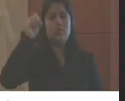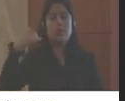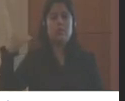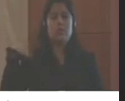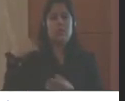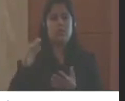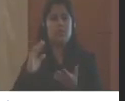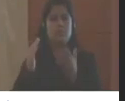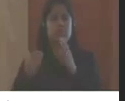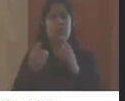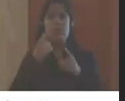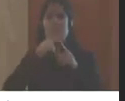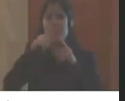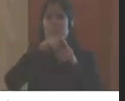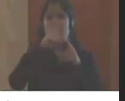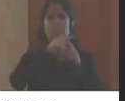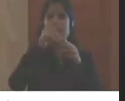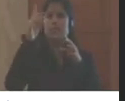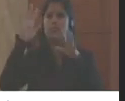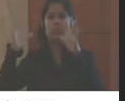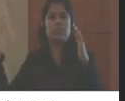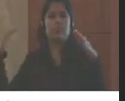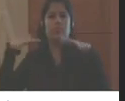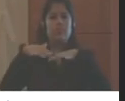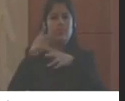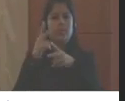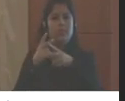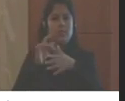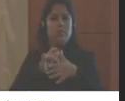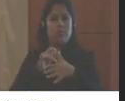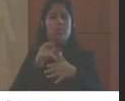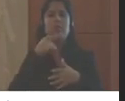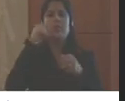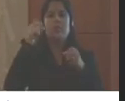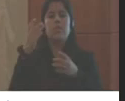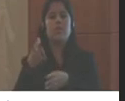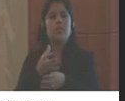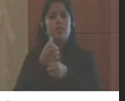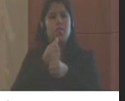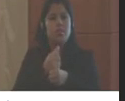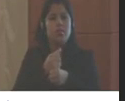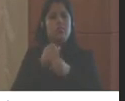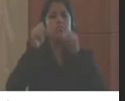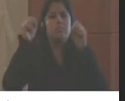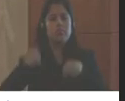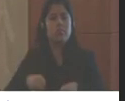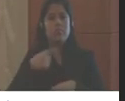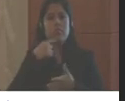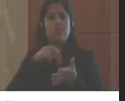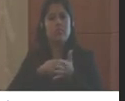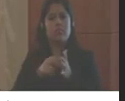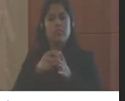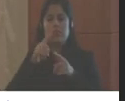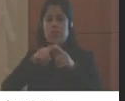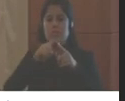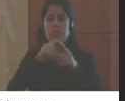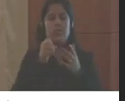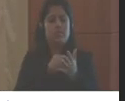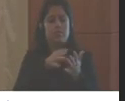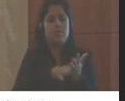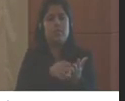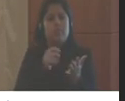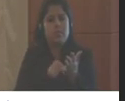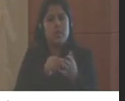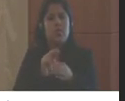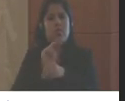culture actions, we are disseminating graphs, informatory graphs on the different risk phenomena. They